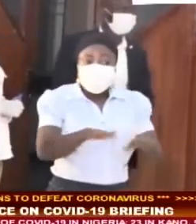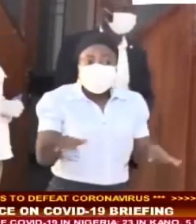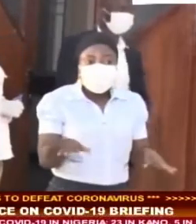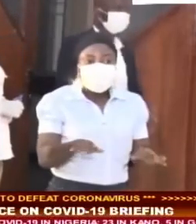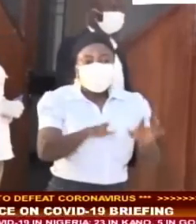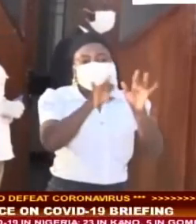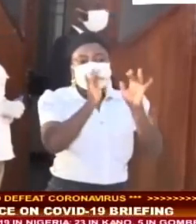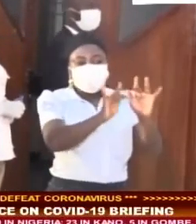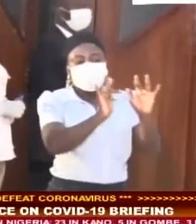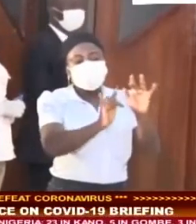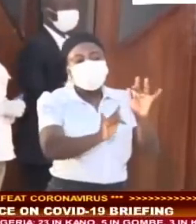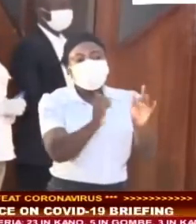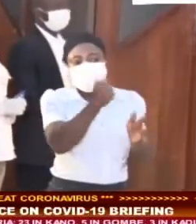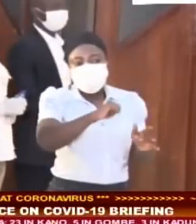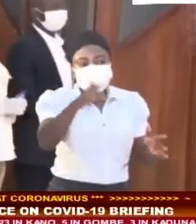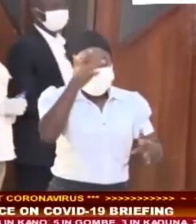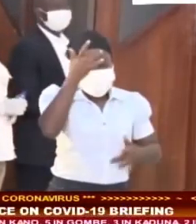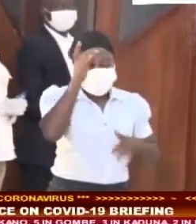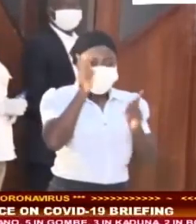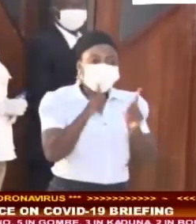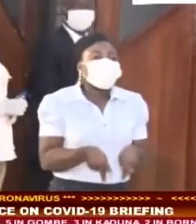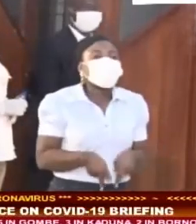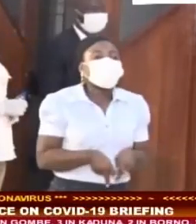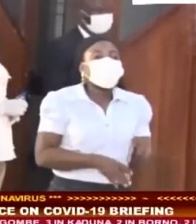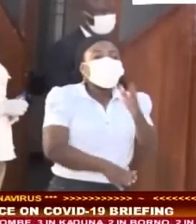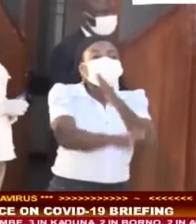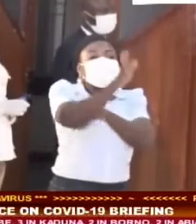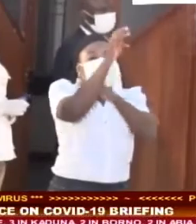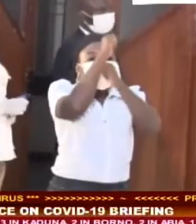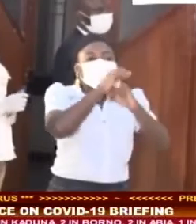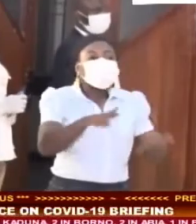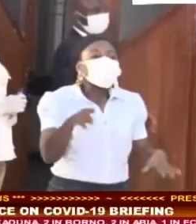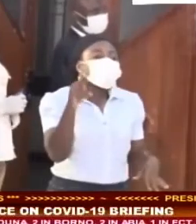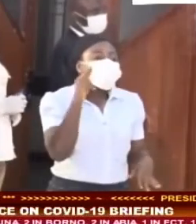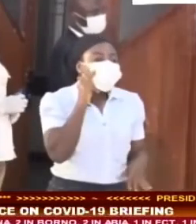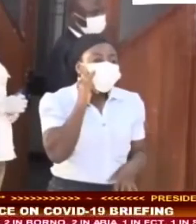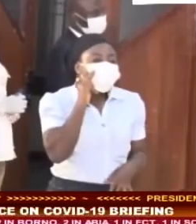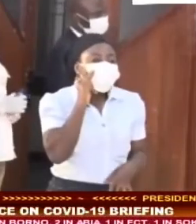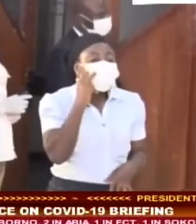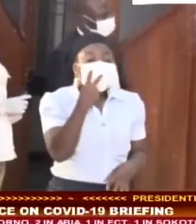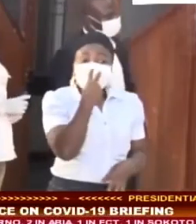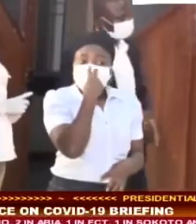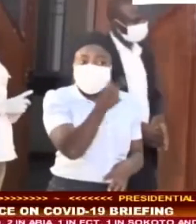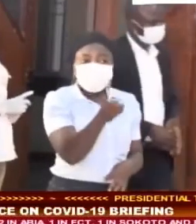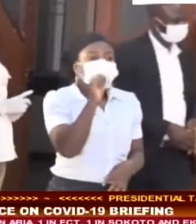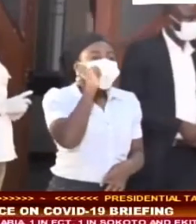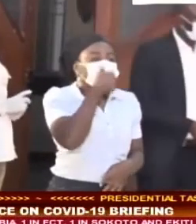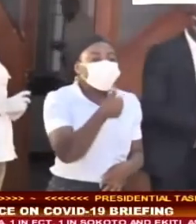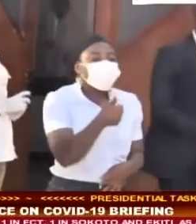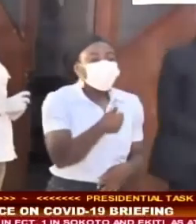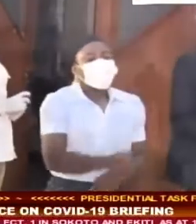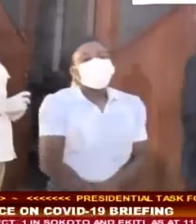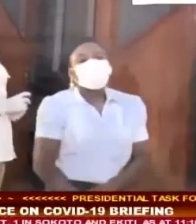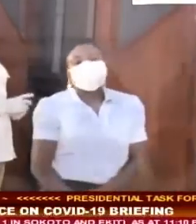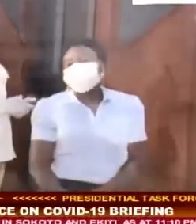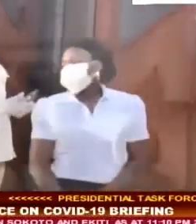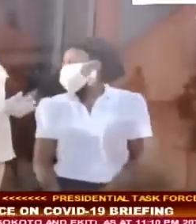stigmatize any infected person. God bless Nigeria. We'll see you tomorrow by the grace of God.